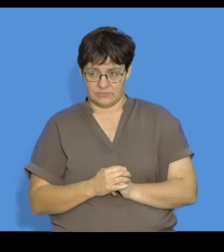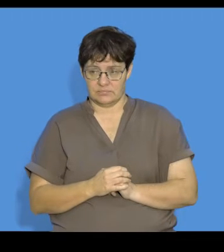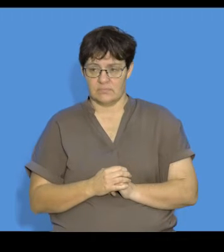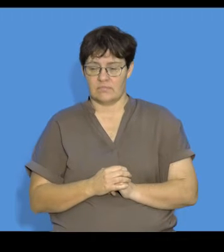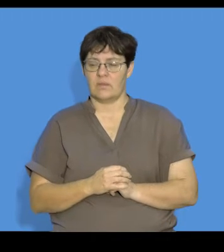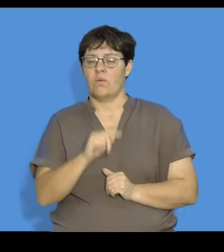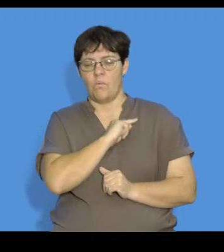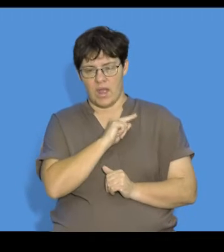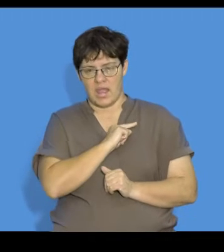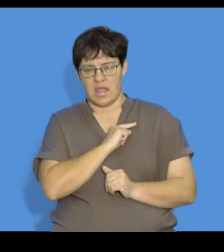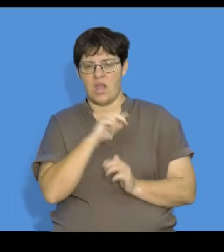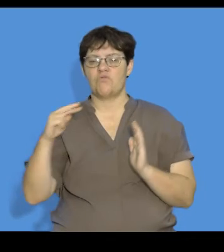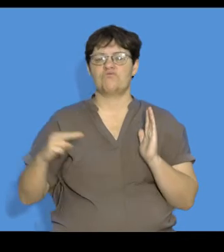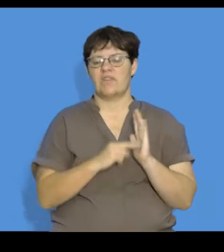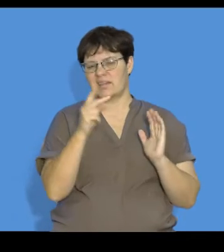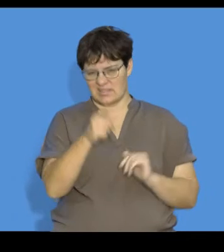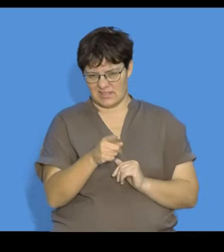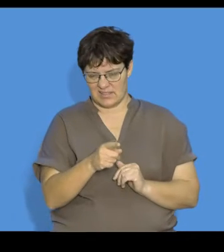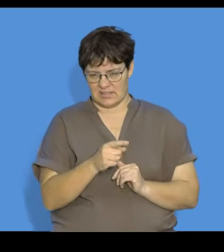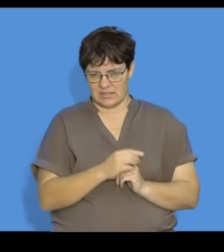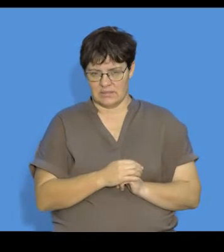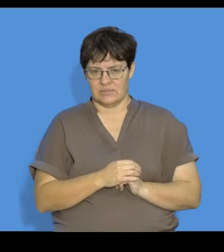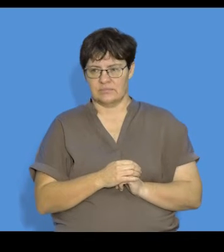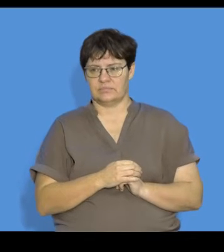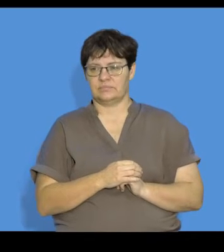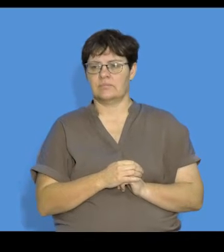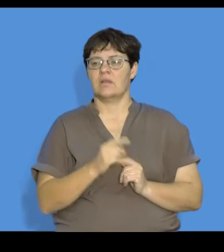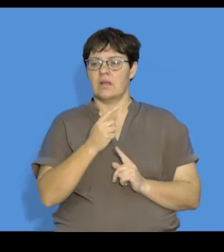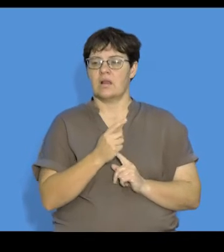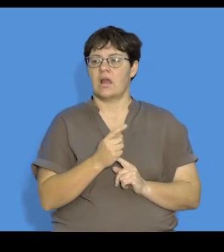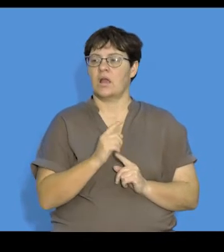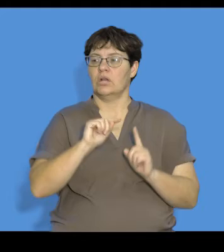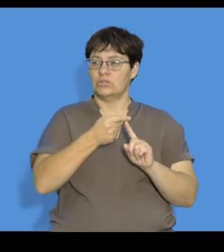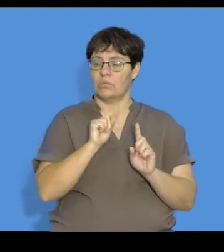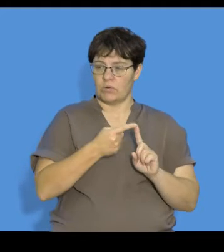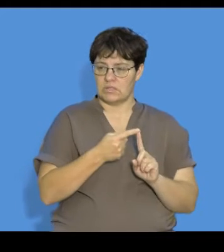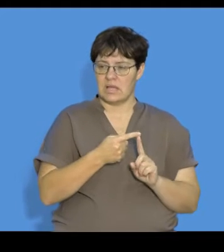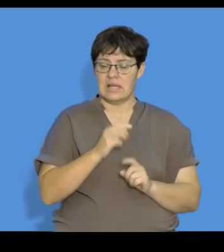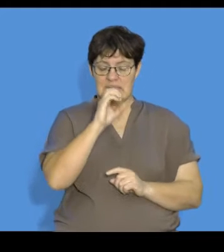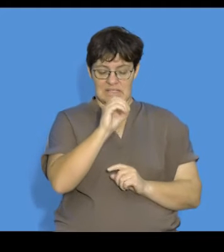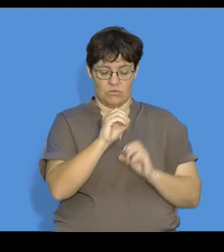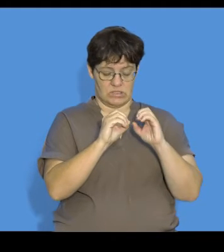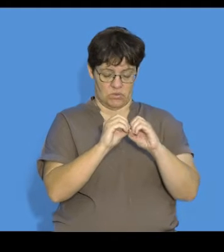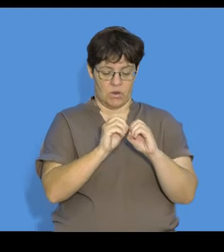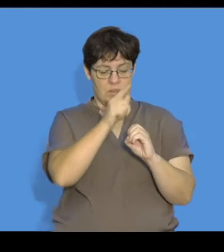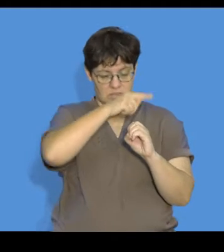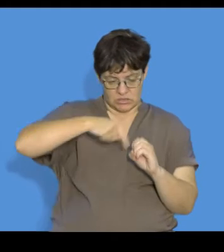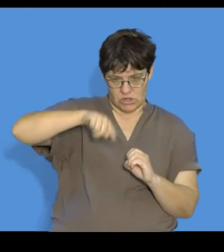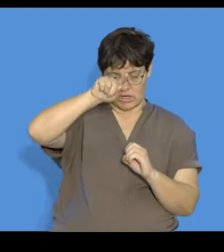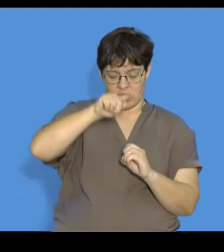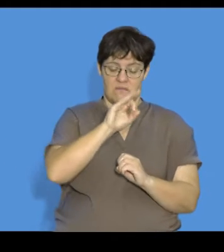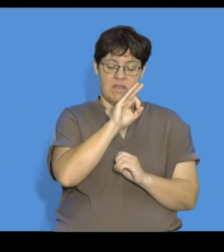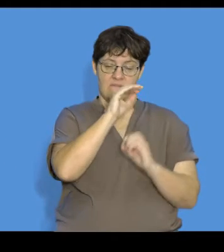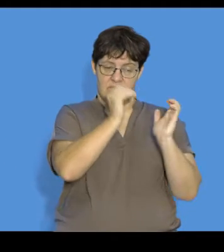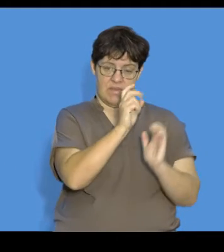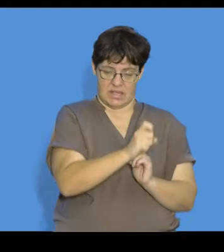minus 1, right? Because it was reflected about the x-axis. The turning point was at 0 and